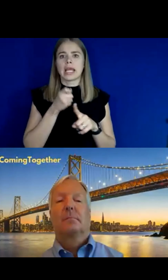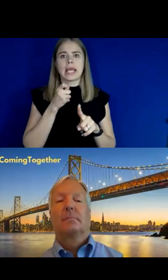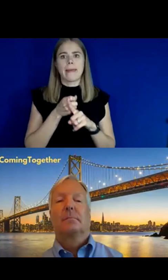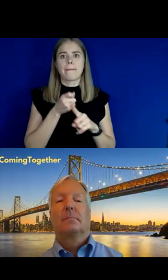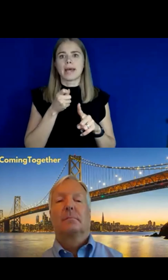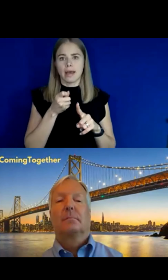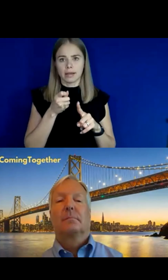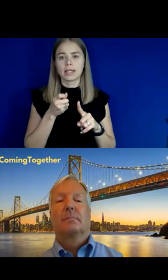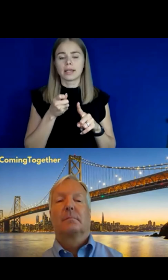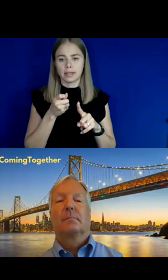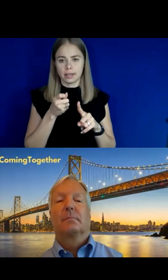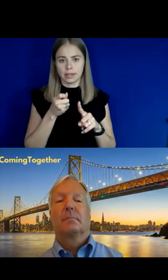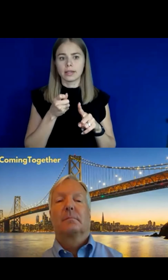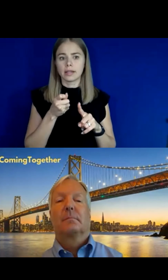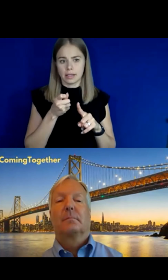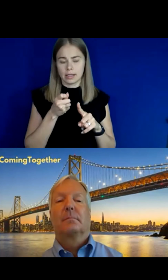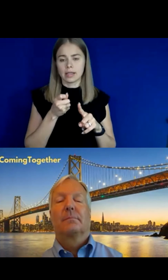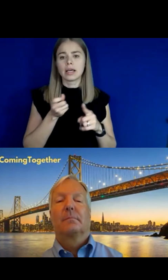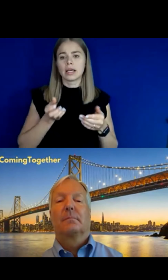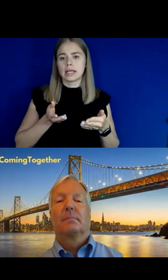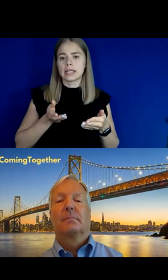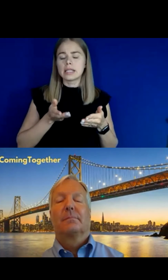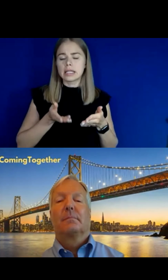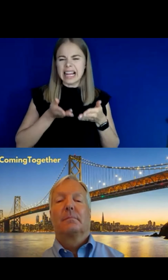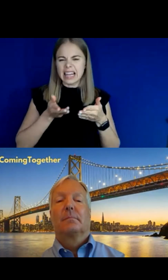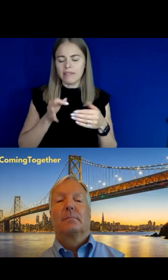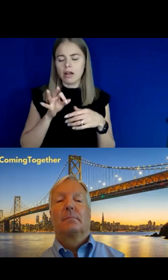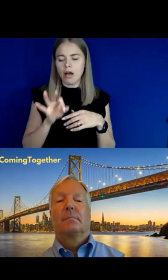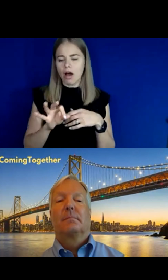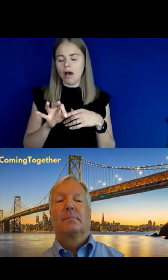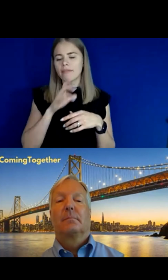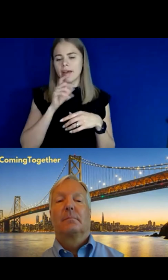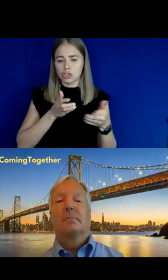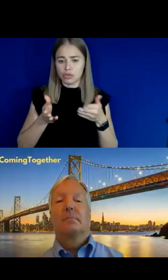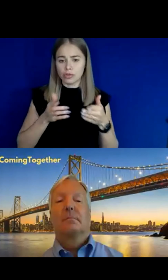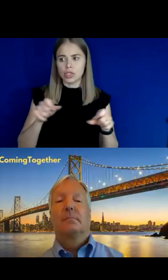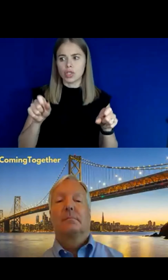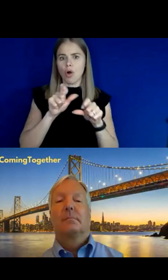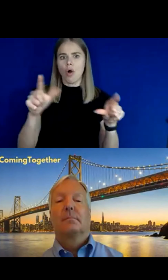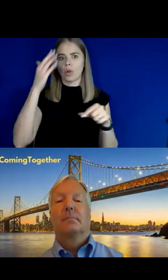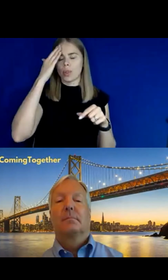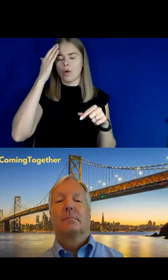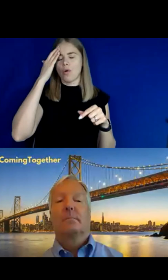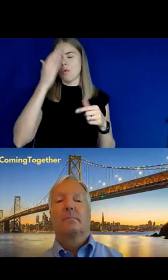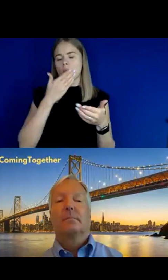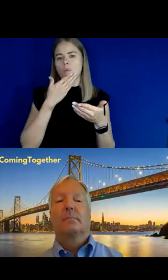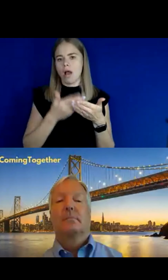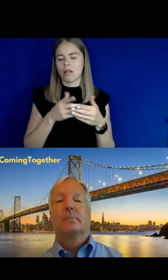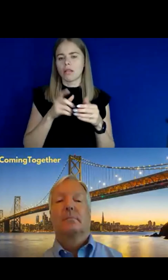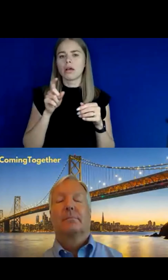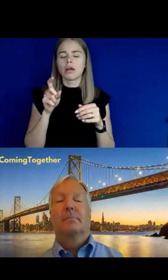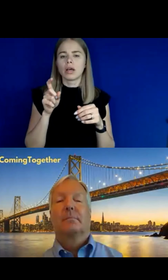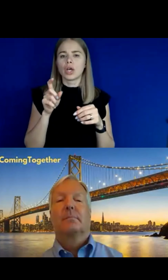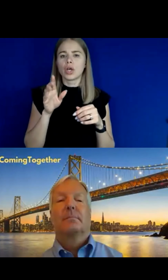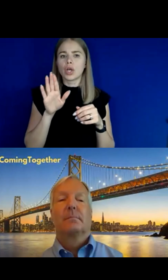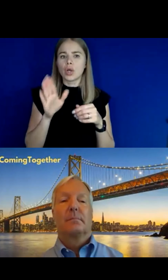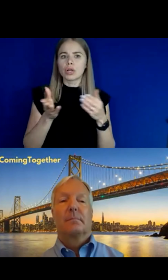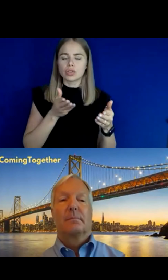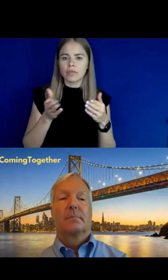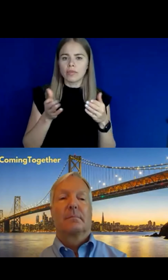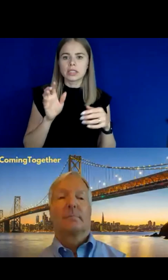impacted the delivery of aging services. As you all know all too well, you had to turn your services on their